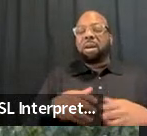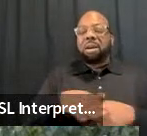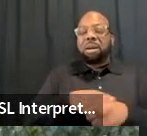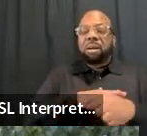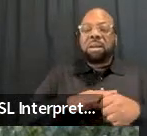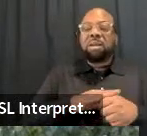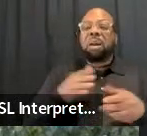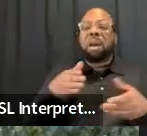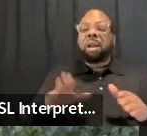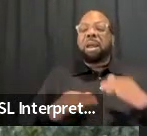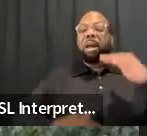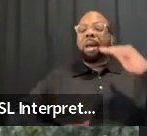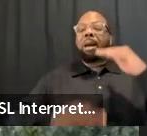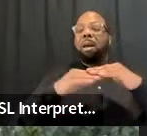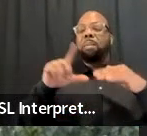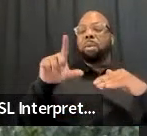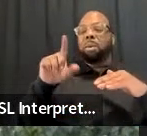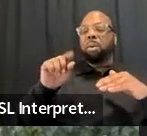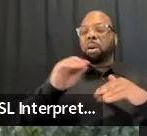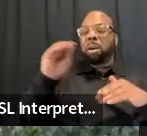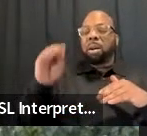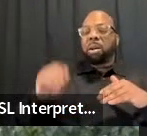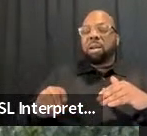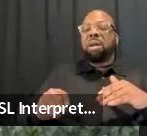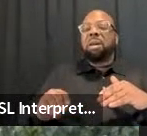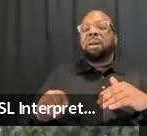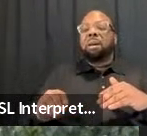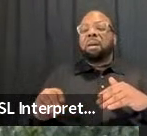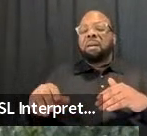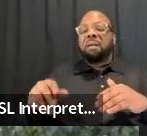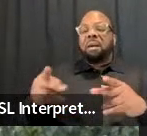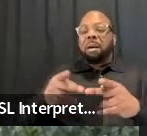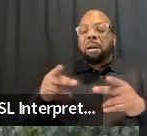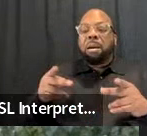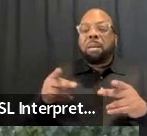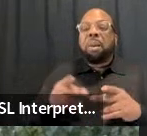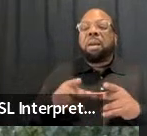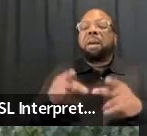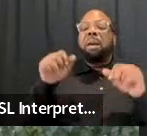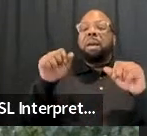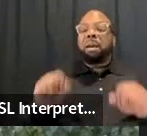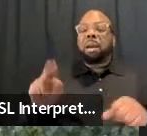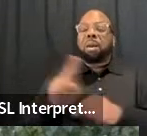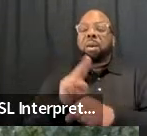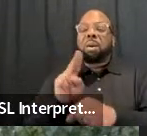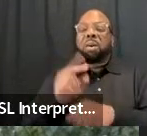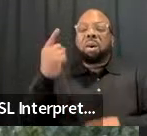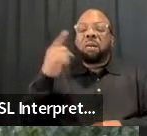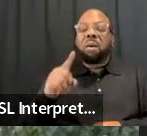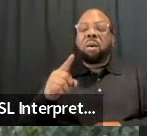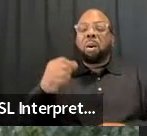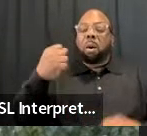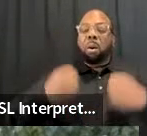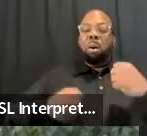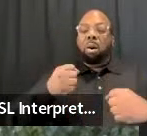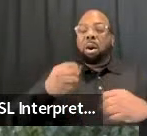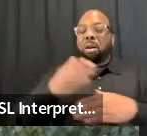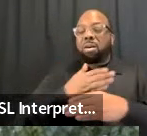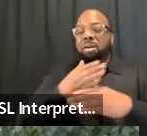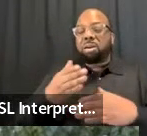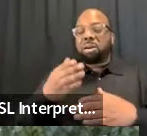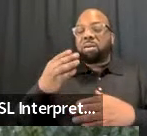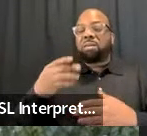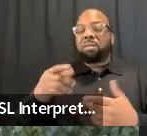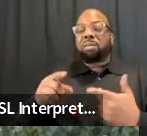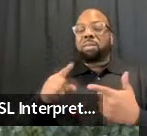allow up to 20% of accessory spaces in commercial and manufacturing districts to be occupied by car sharing vehicles, by